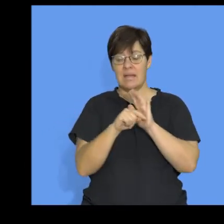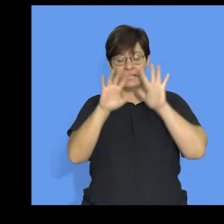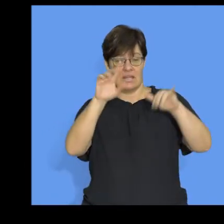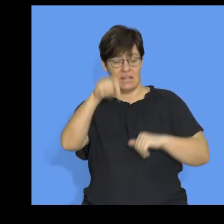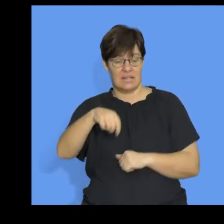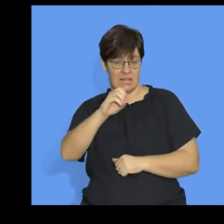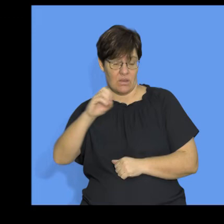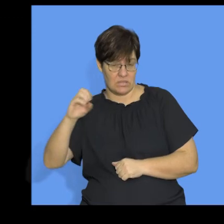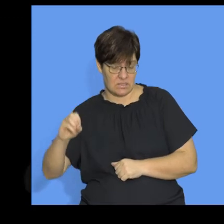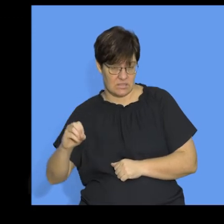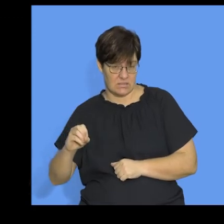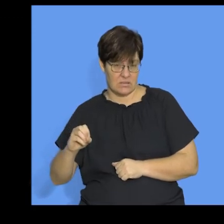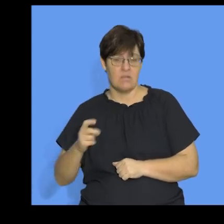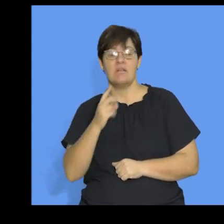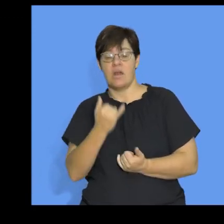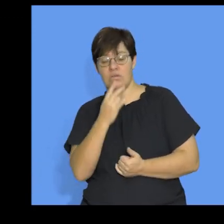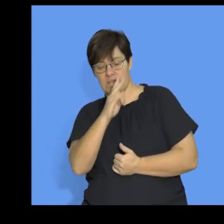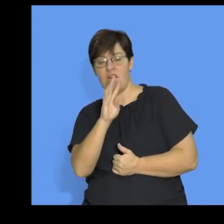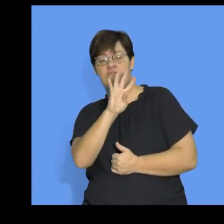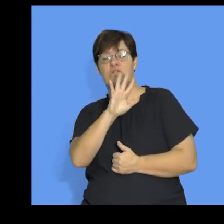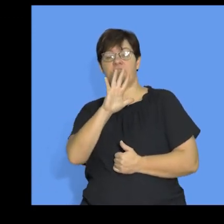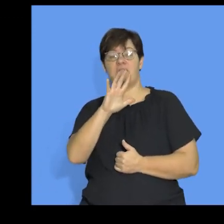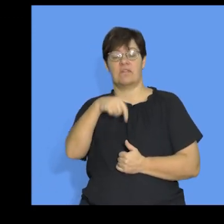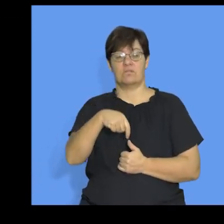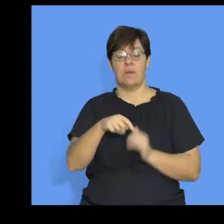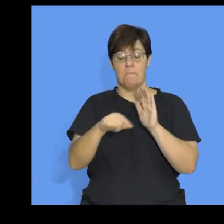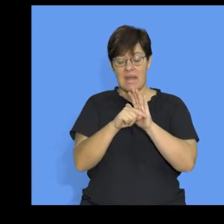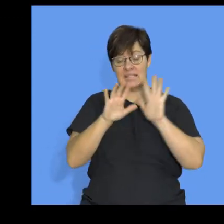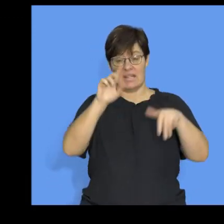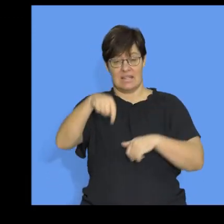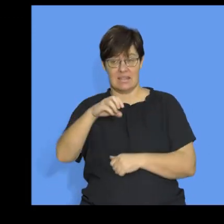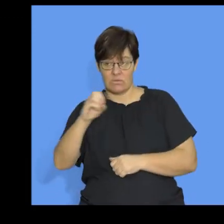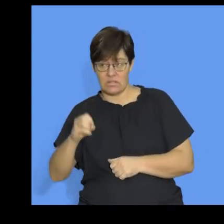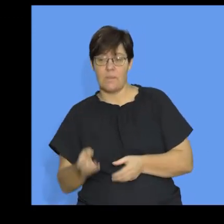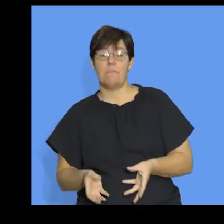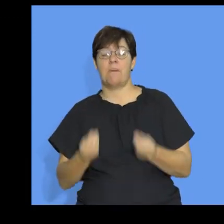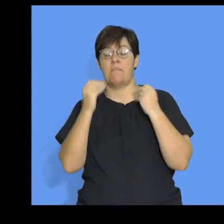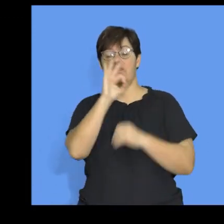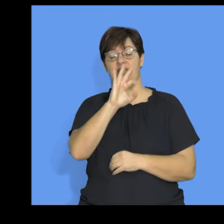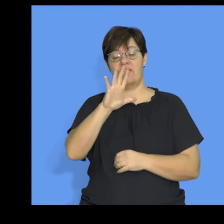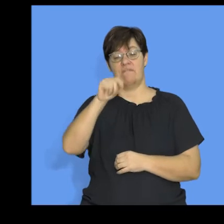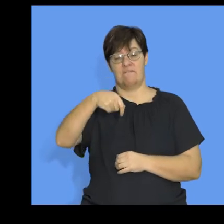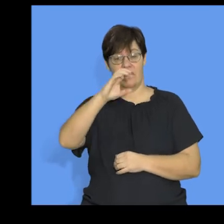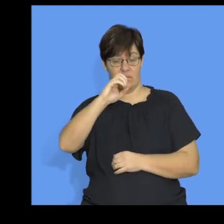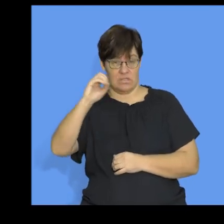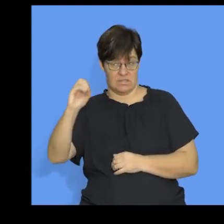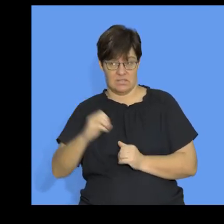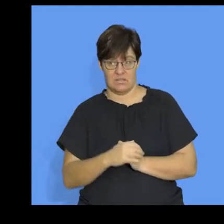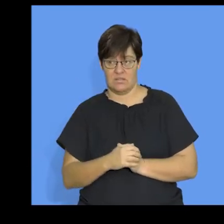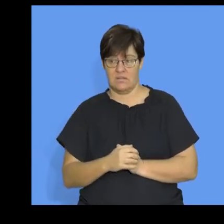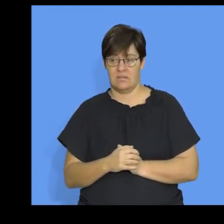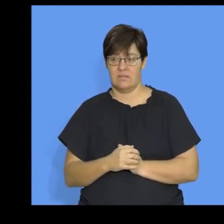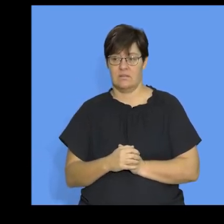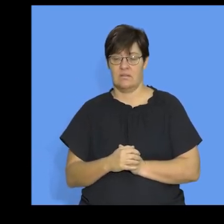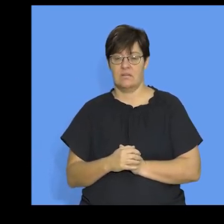clearly you can see 45,000 minus the 10,000, obviously this will give you 35,000, right?